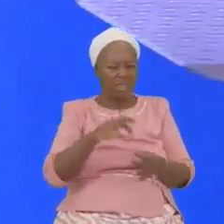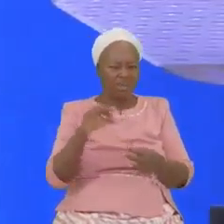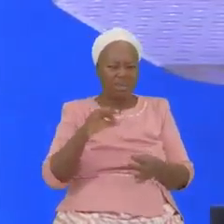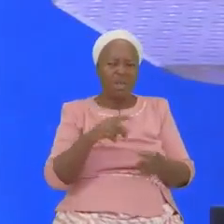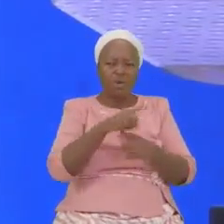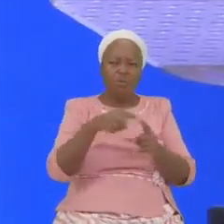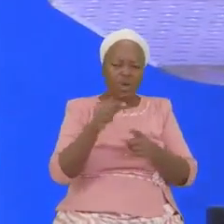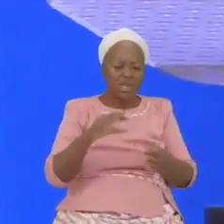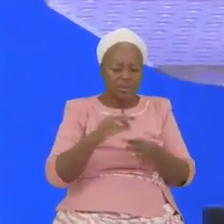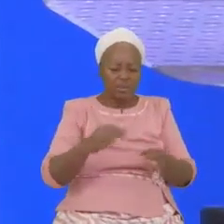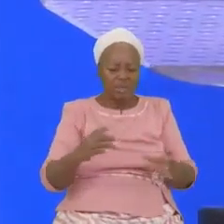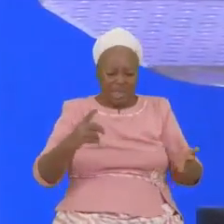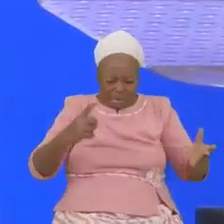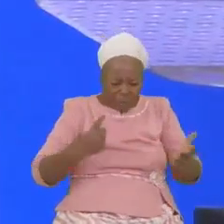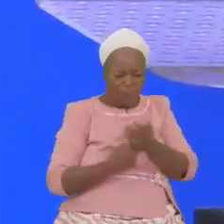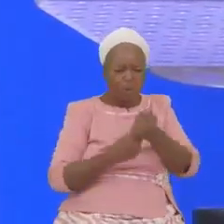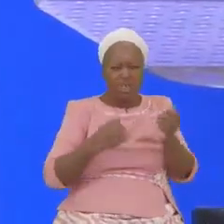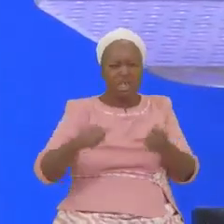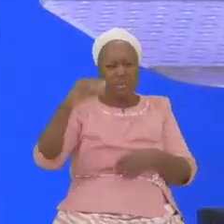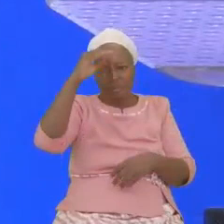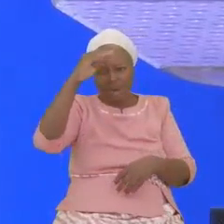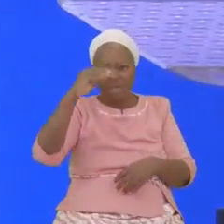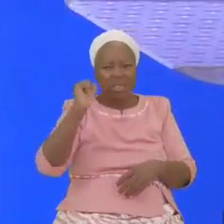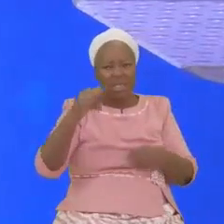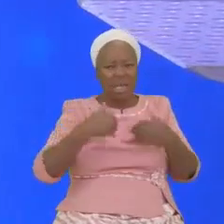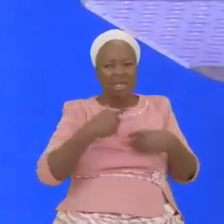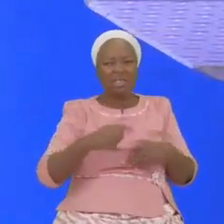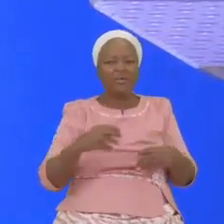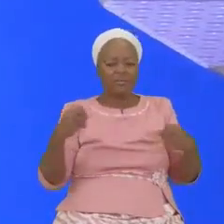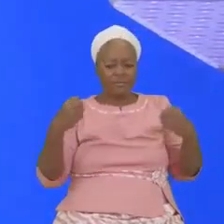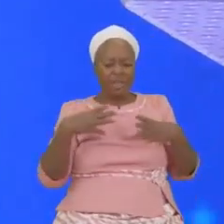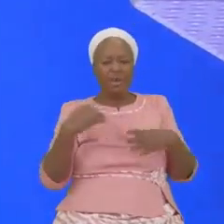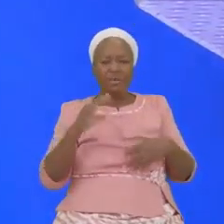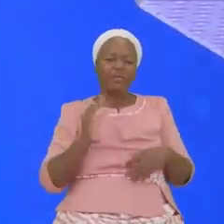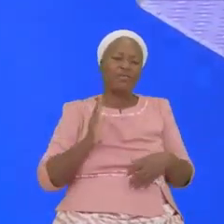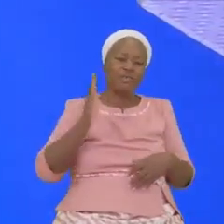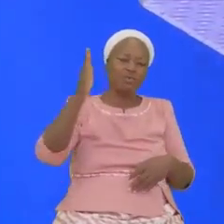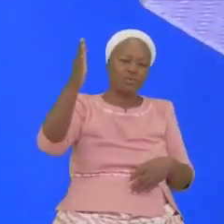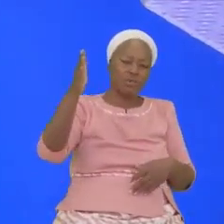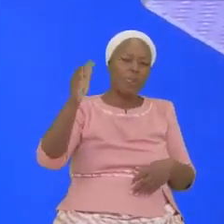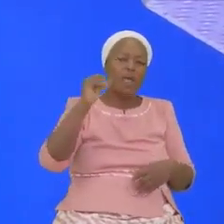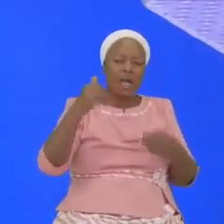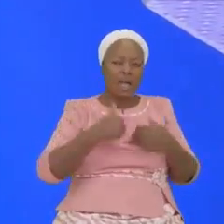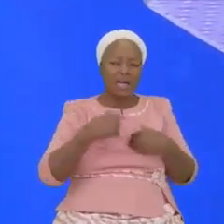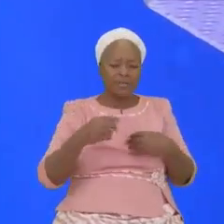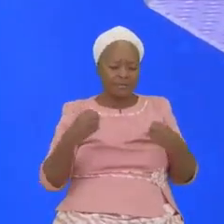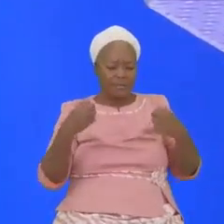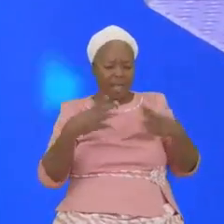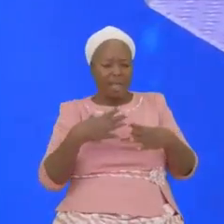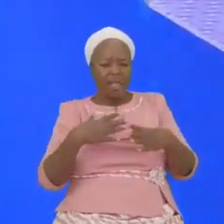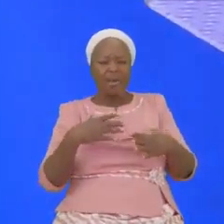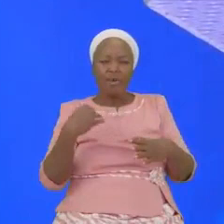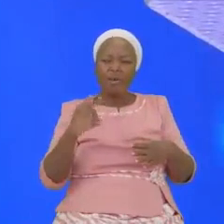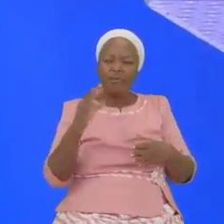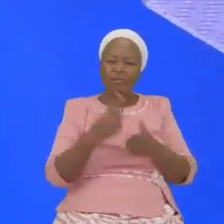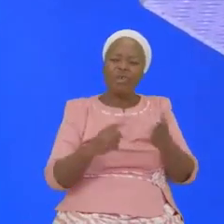the spirit grabs a man, he has the fear of the future. He has fear of what is